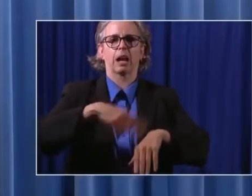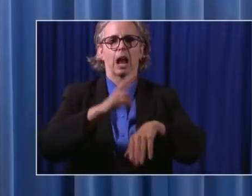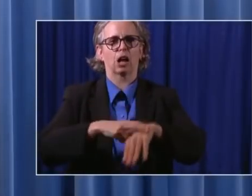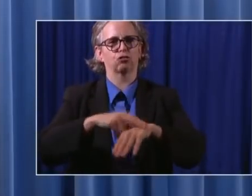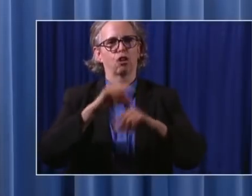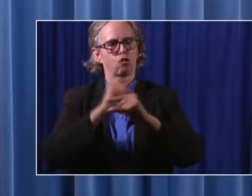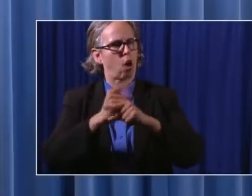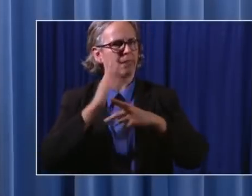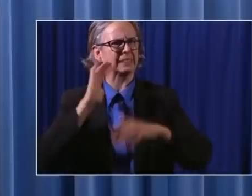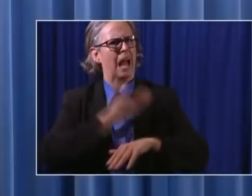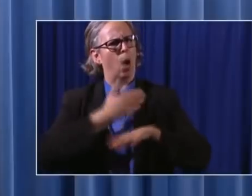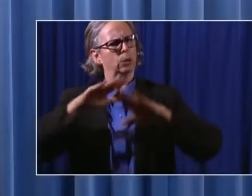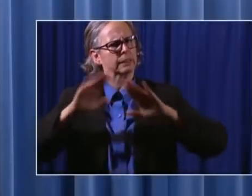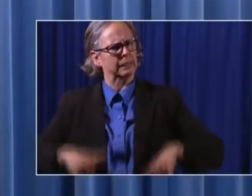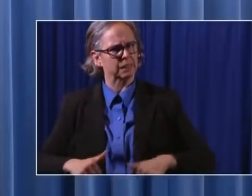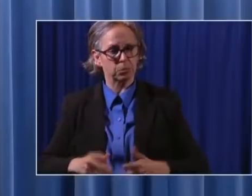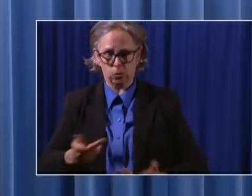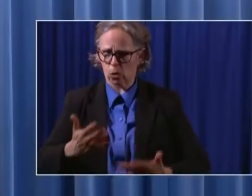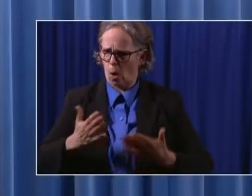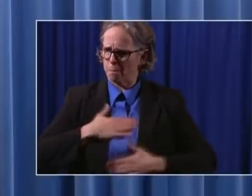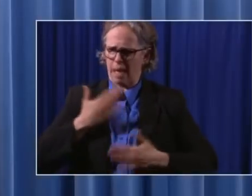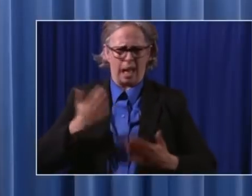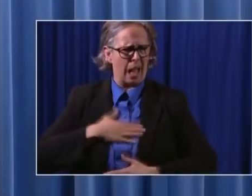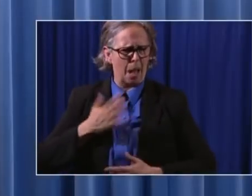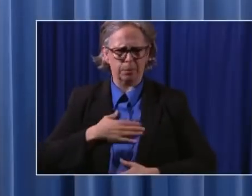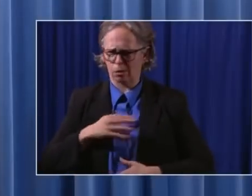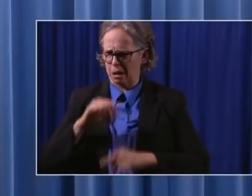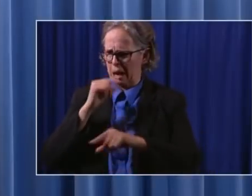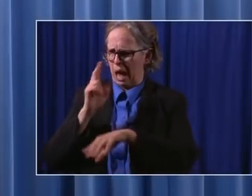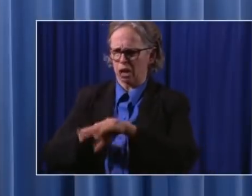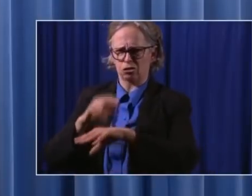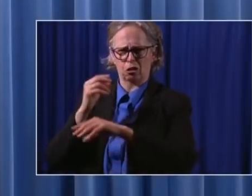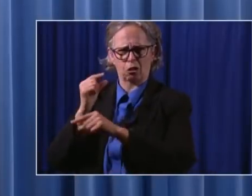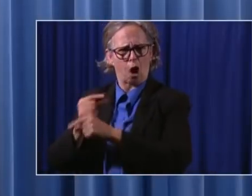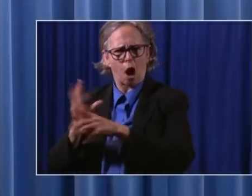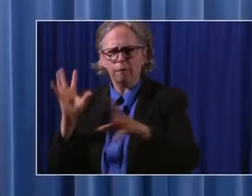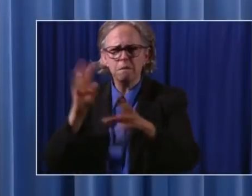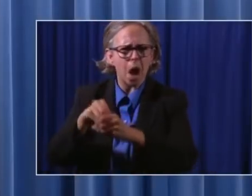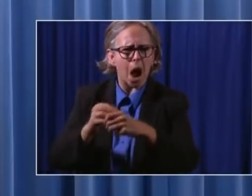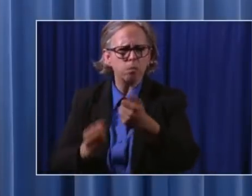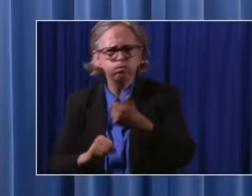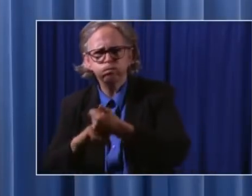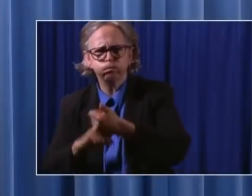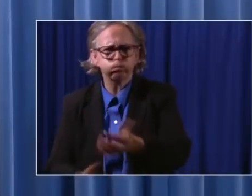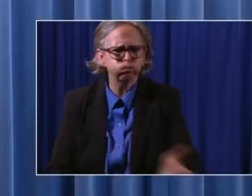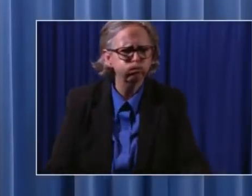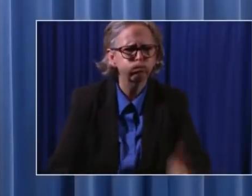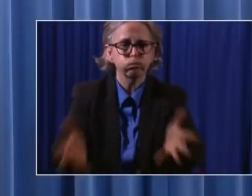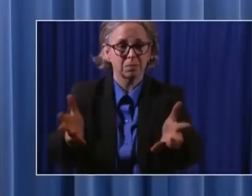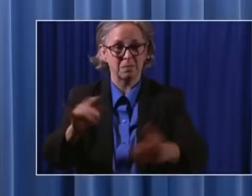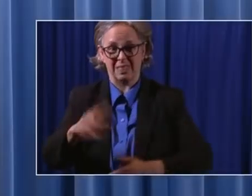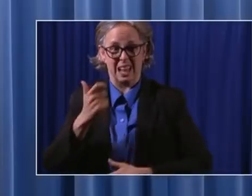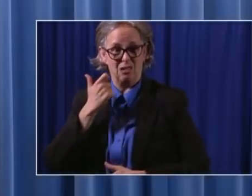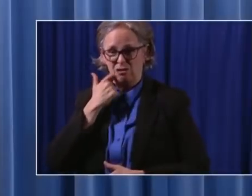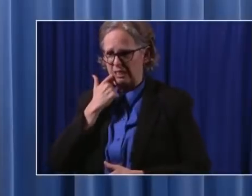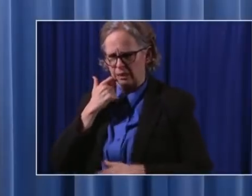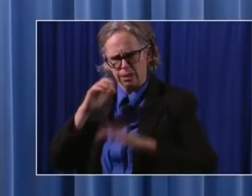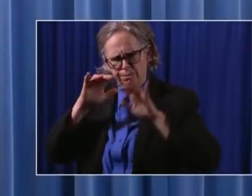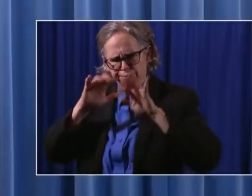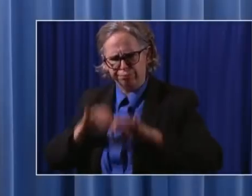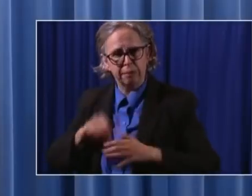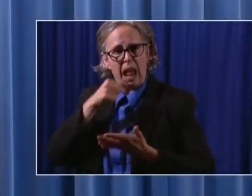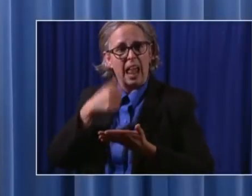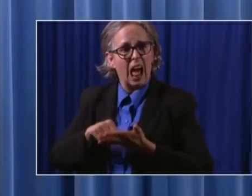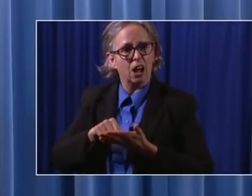the Guard moving forward. I just signed a letter to the President thanking the President for the subsidy on